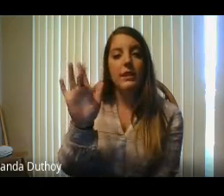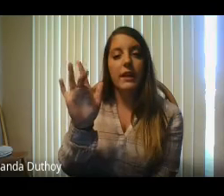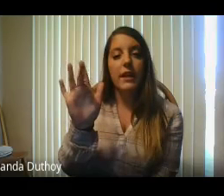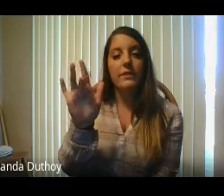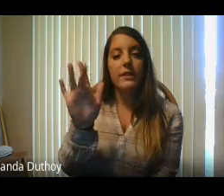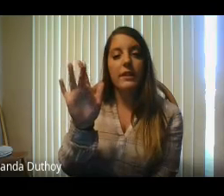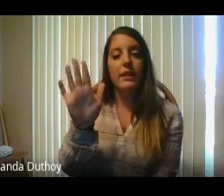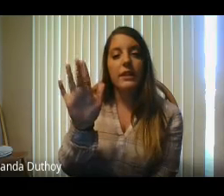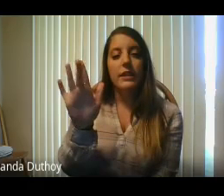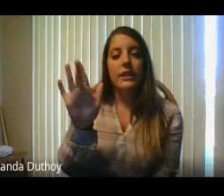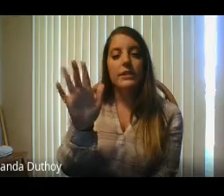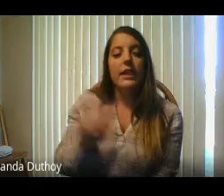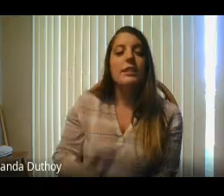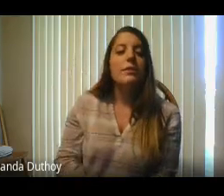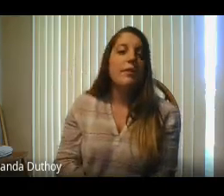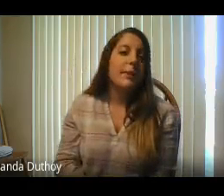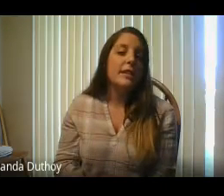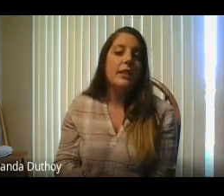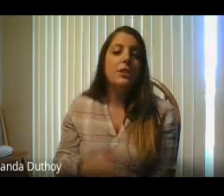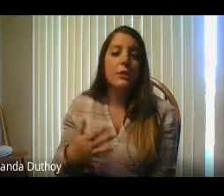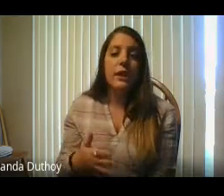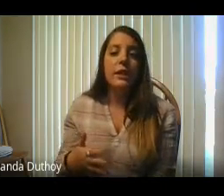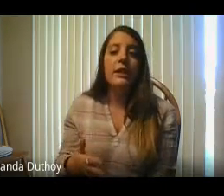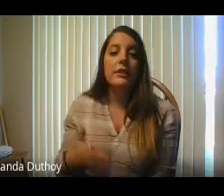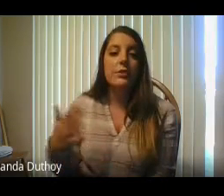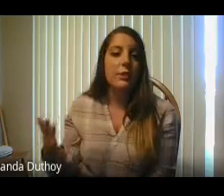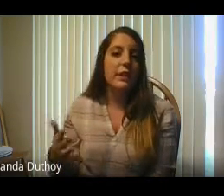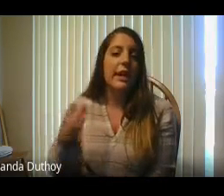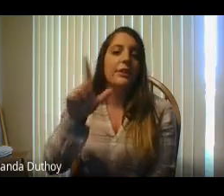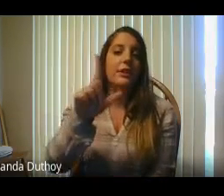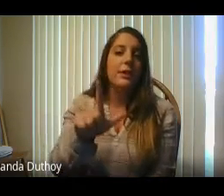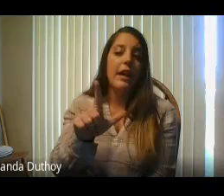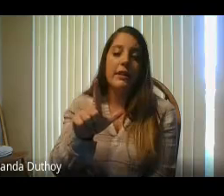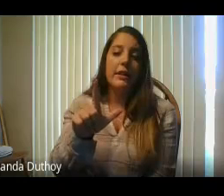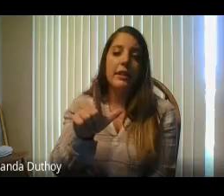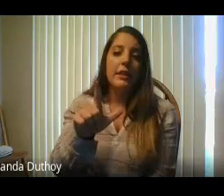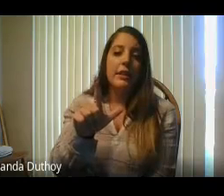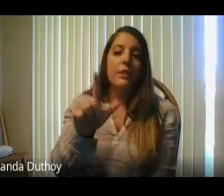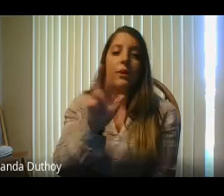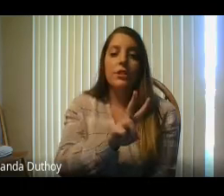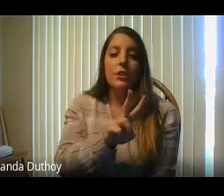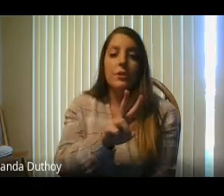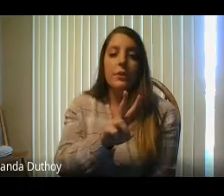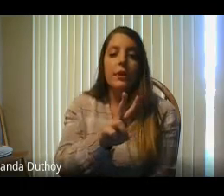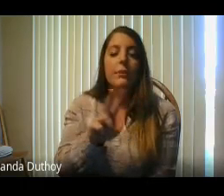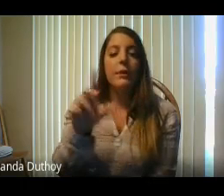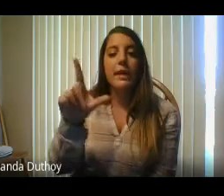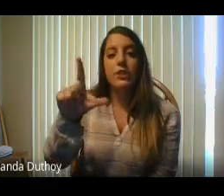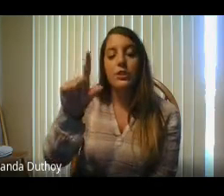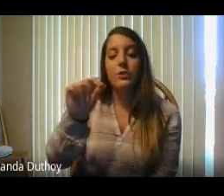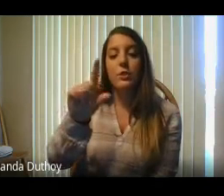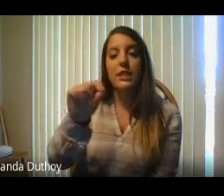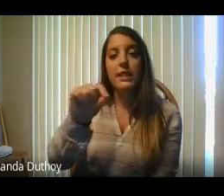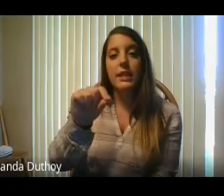or 25. Okay, so for basically 20 to 29, you can do L or a 2.